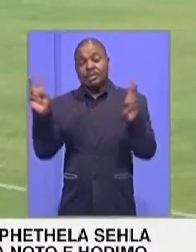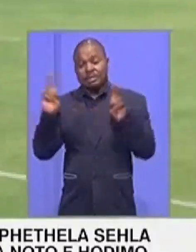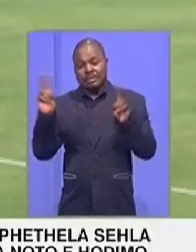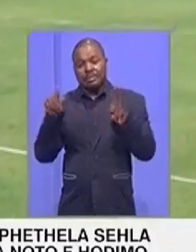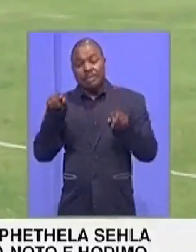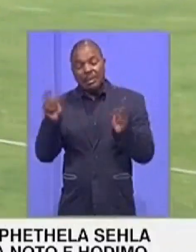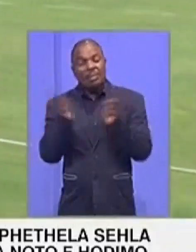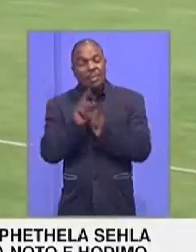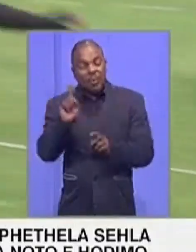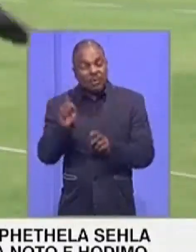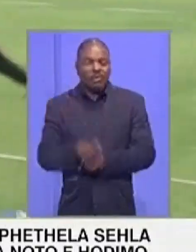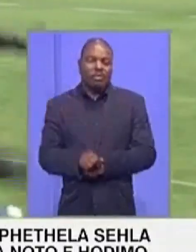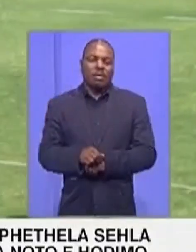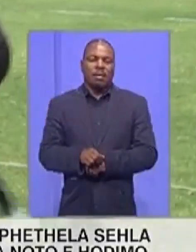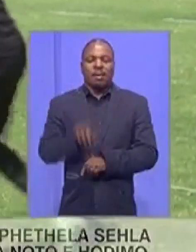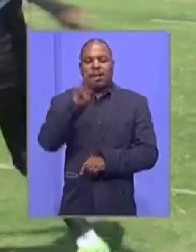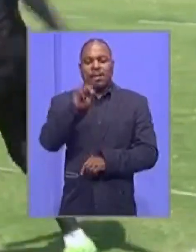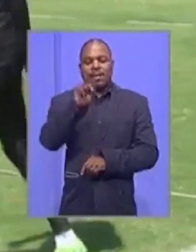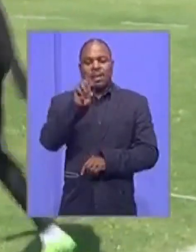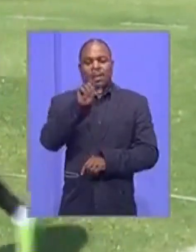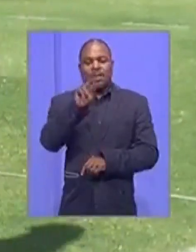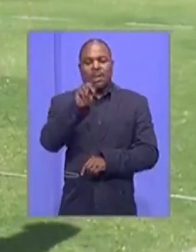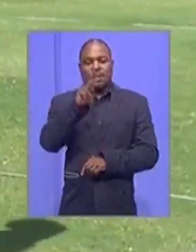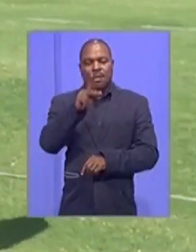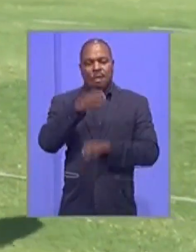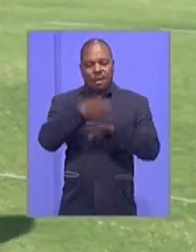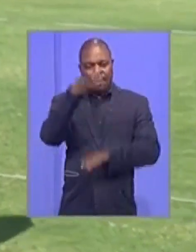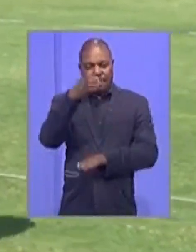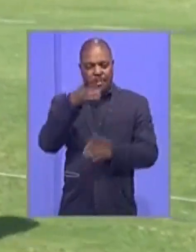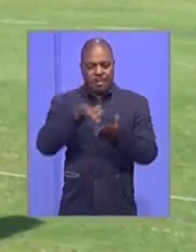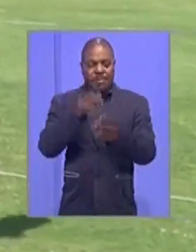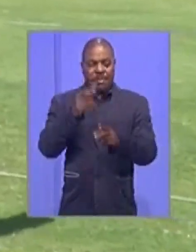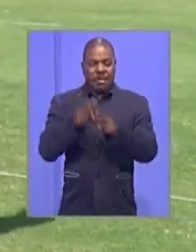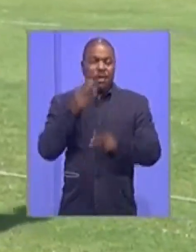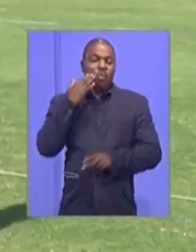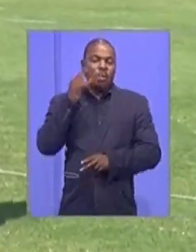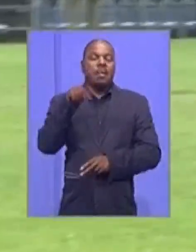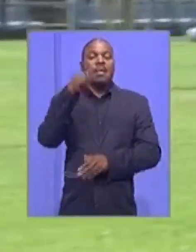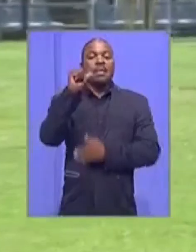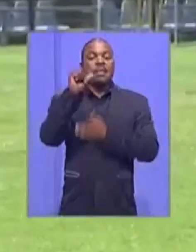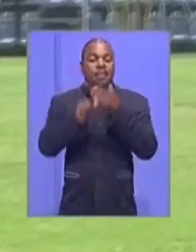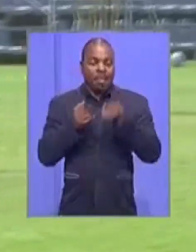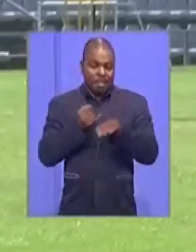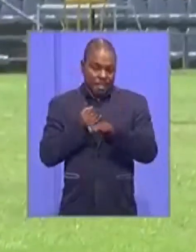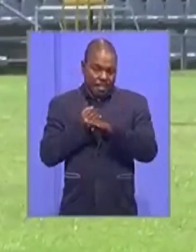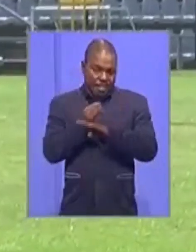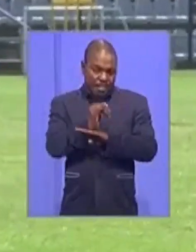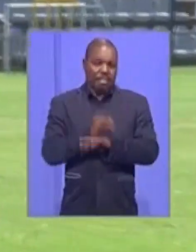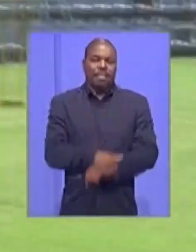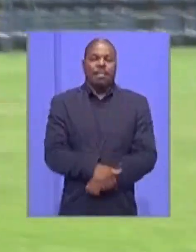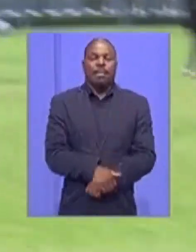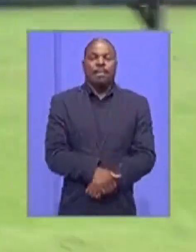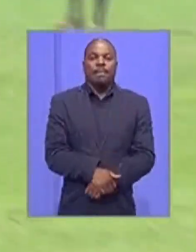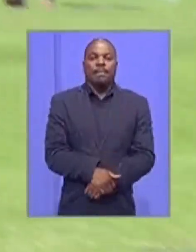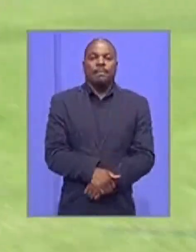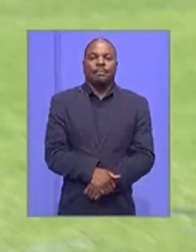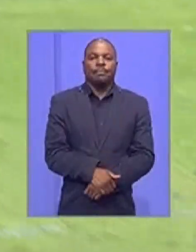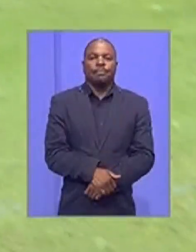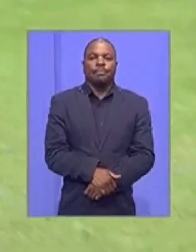ya sekamakgaolakgang a sebjana sa Nedbank mo mathomong a kgwedi yeo e tlago. Sfiso Ramara wa ditaba